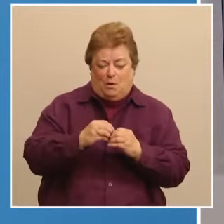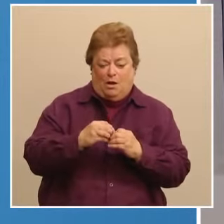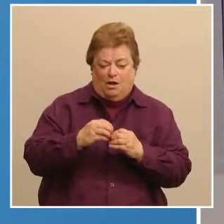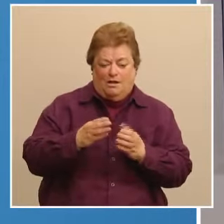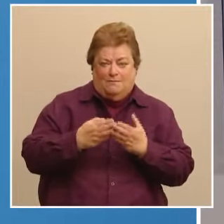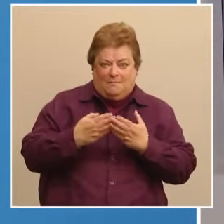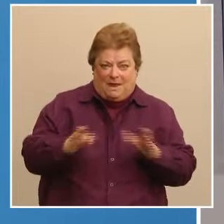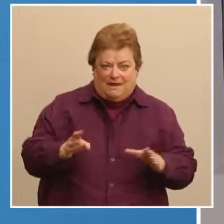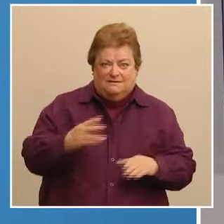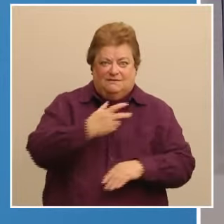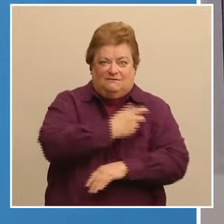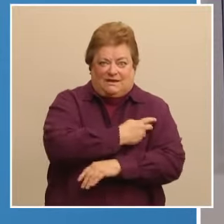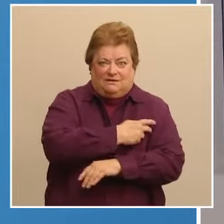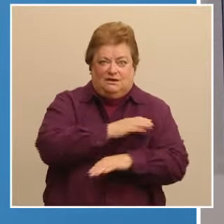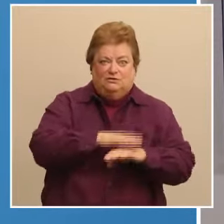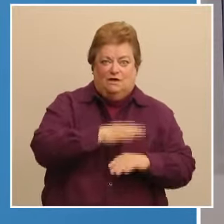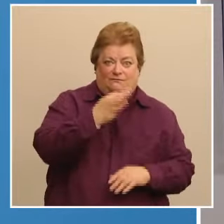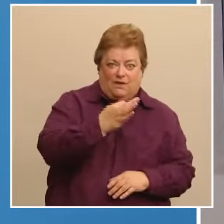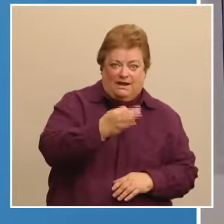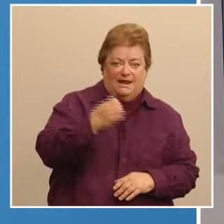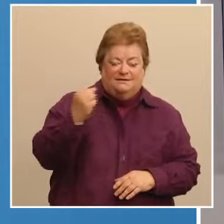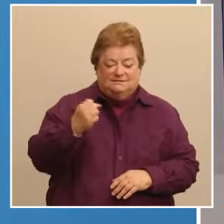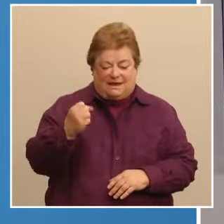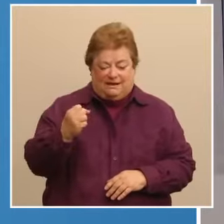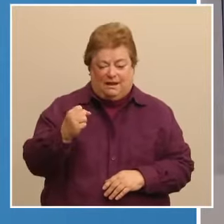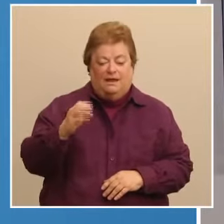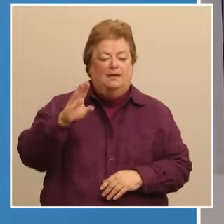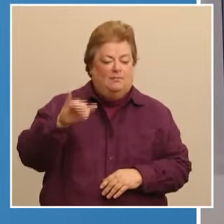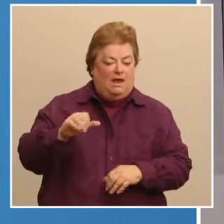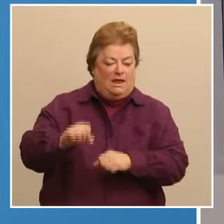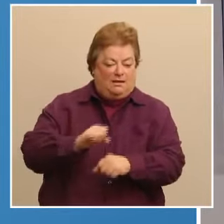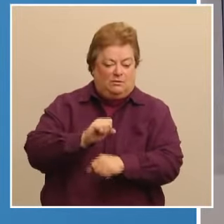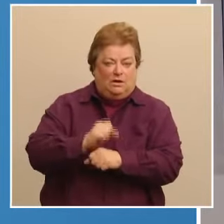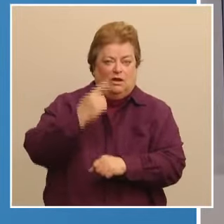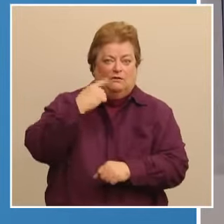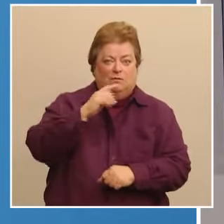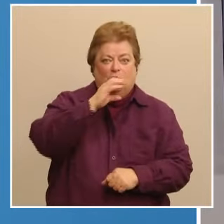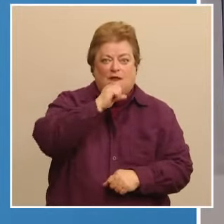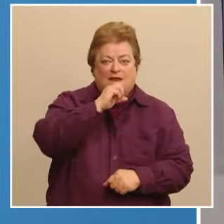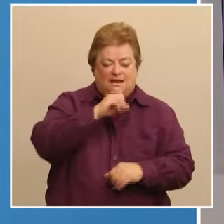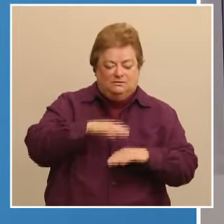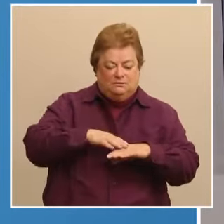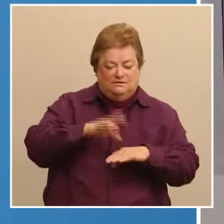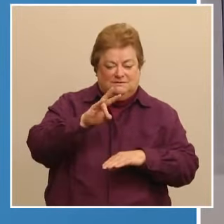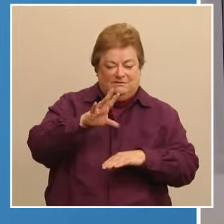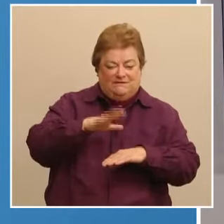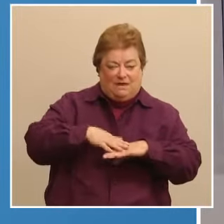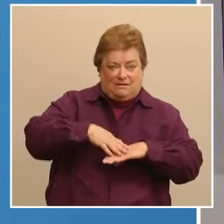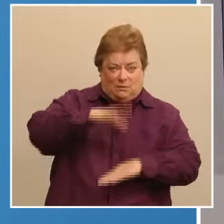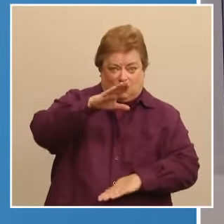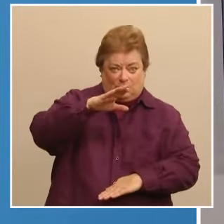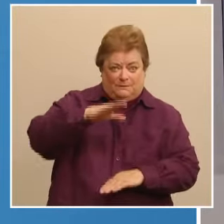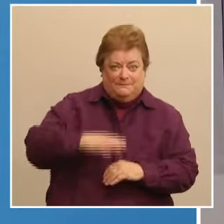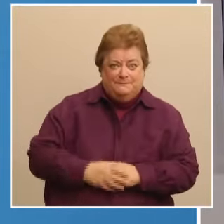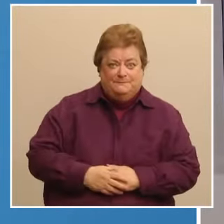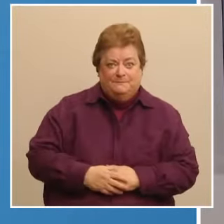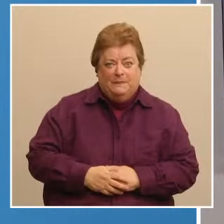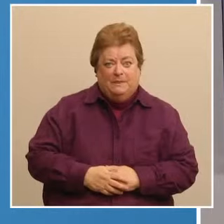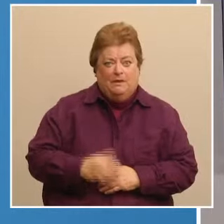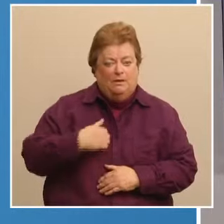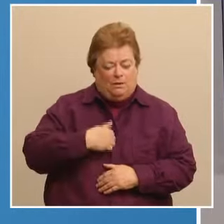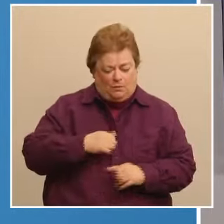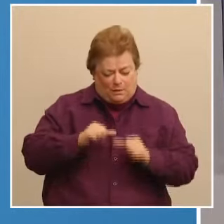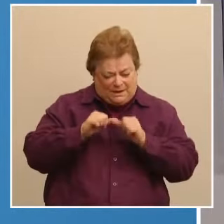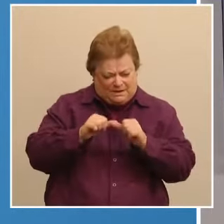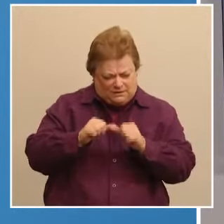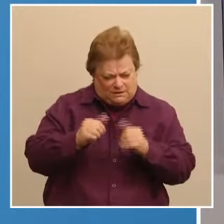this Friday and Saturday, by appointment, for residents ages 75 years and older. As we continue full